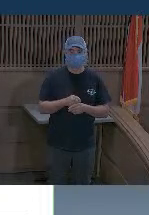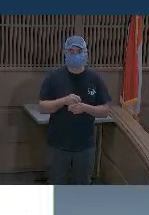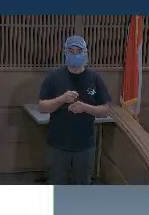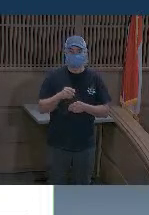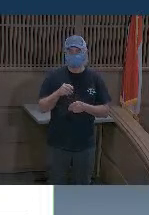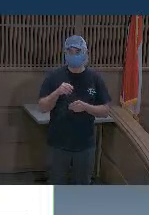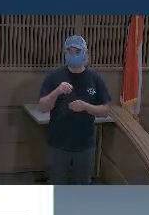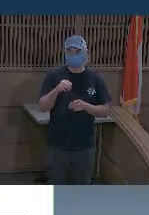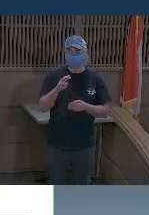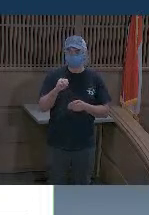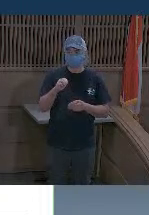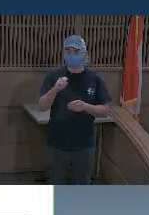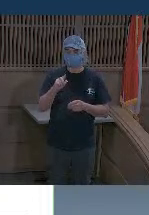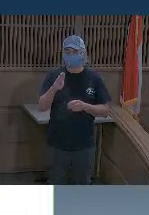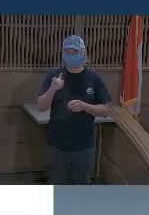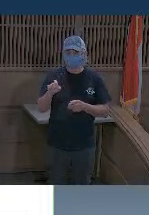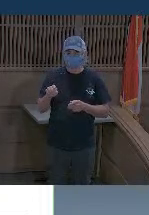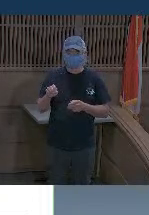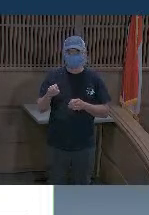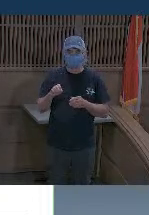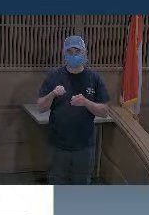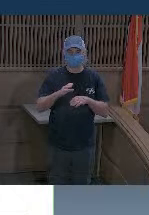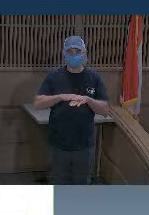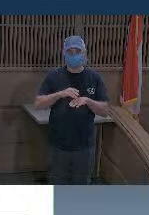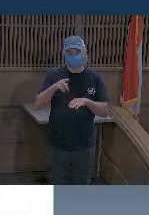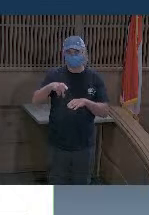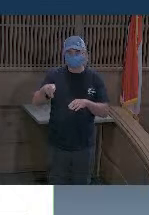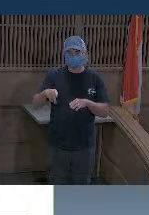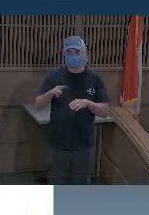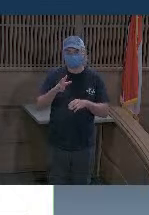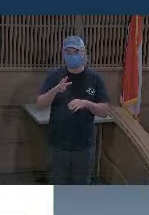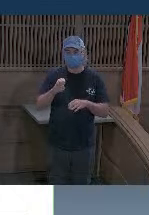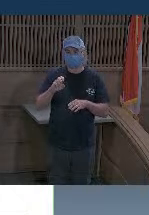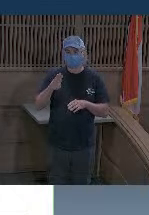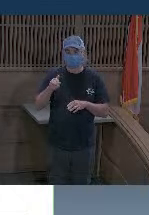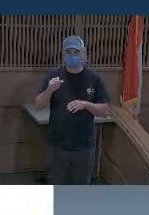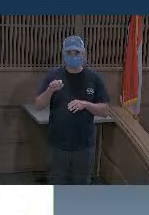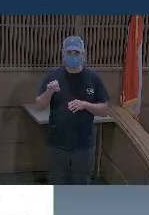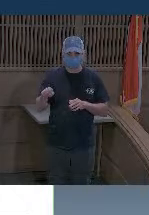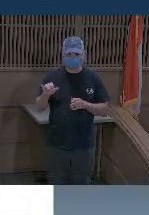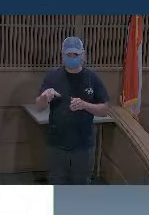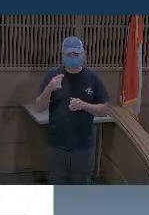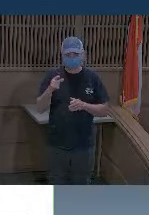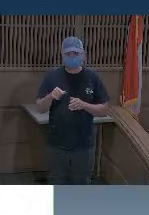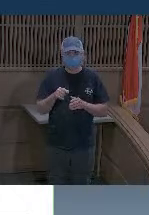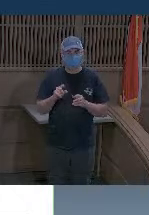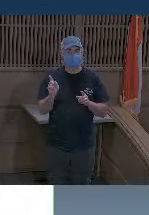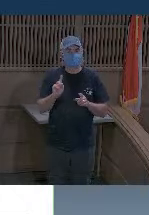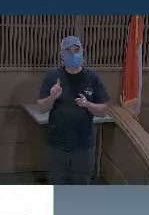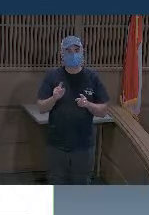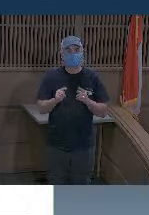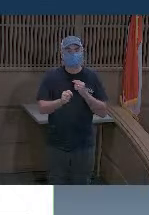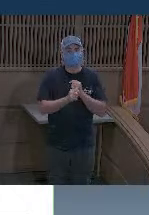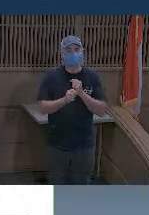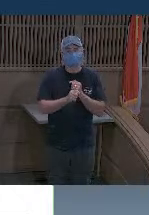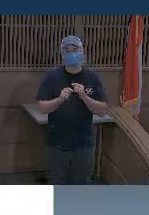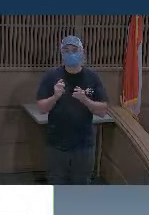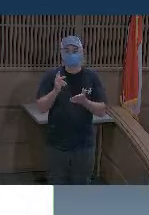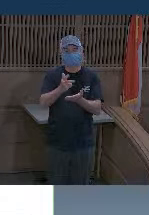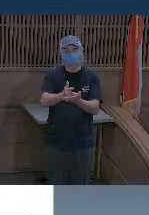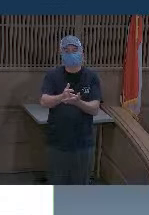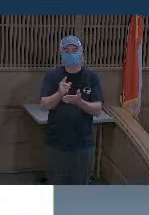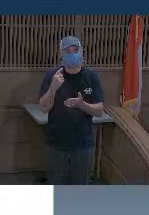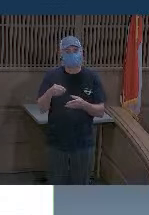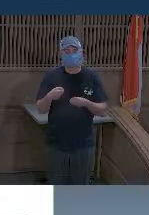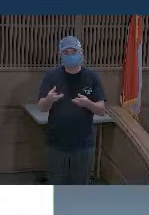phoebehealth.com/mobile-wellness. You probably saw in the news that the FDA and the CDC and our Georgia Department of Health have now all approved shots for people who